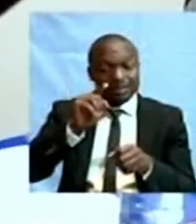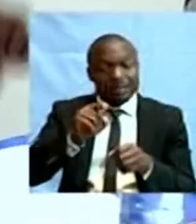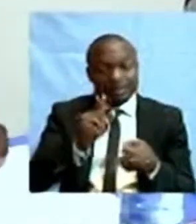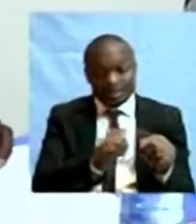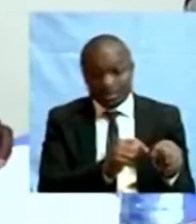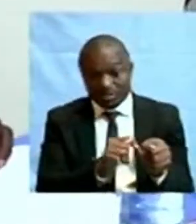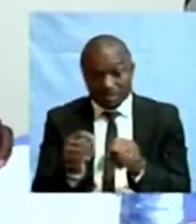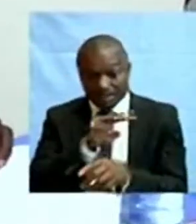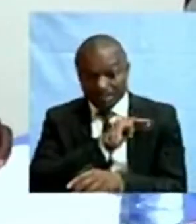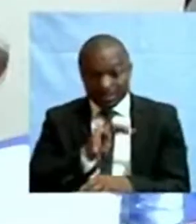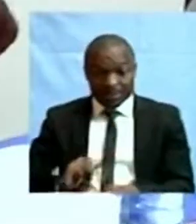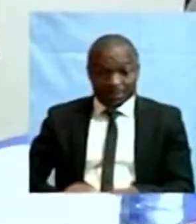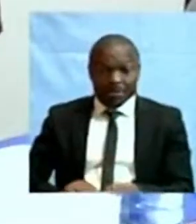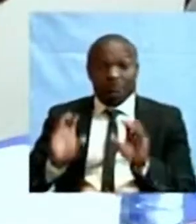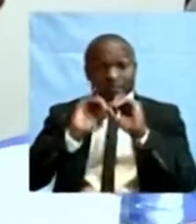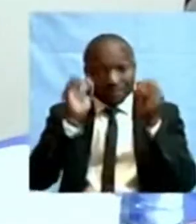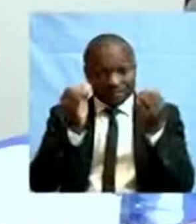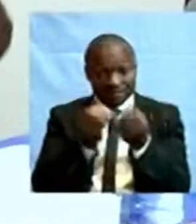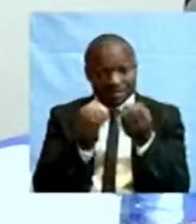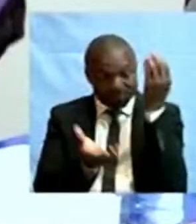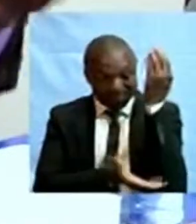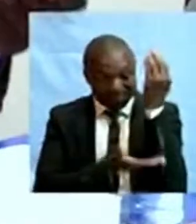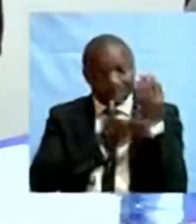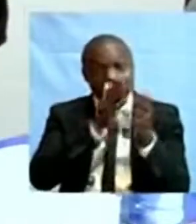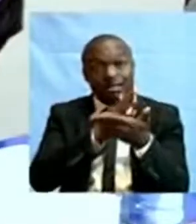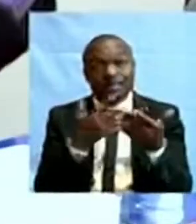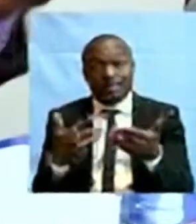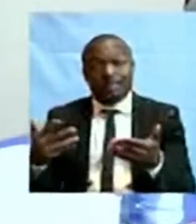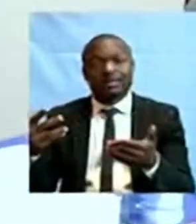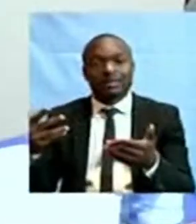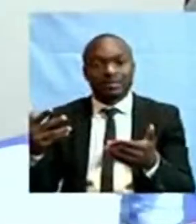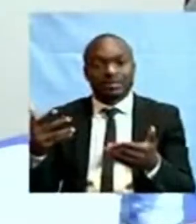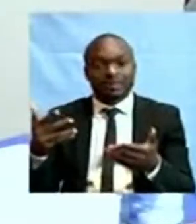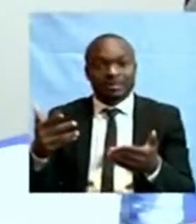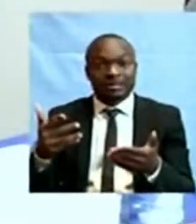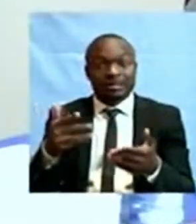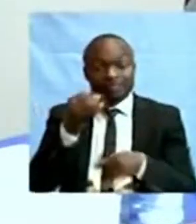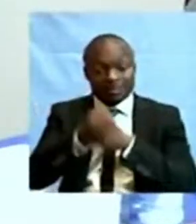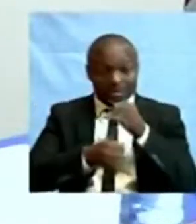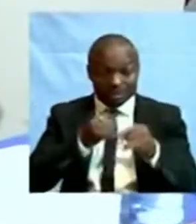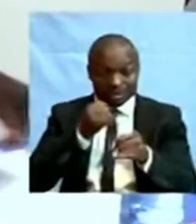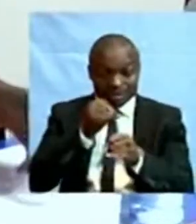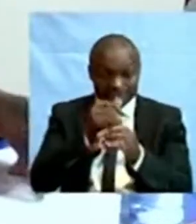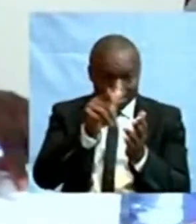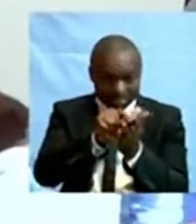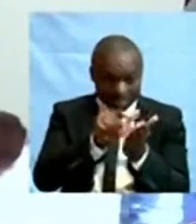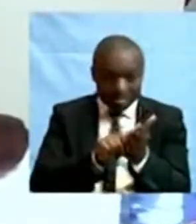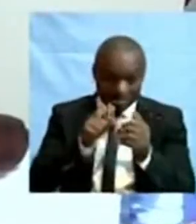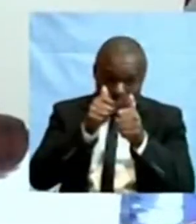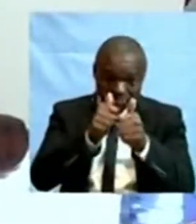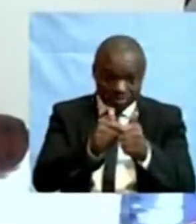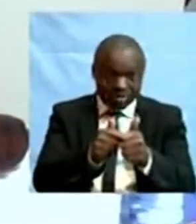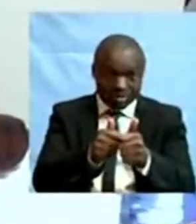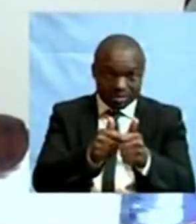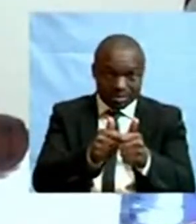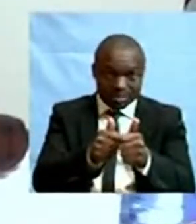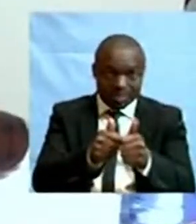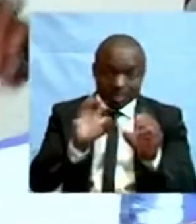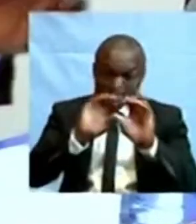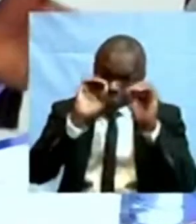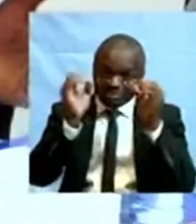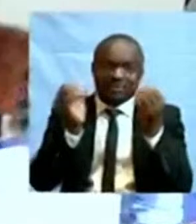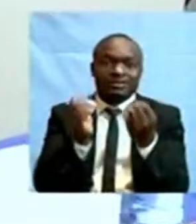member of ICAO. So that is an improvement, something that is required by the international standards according to ICAO.